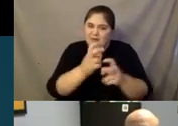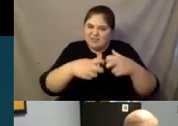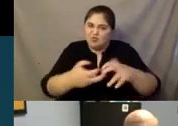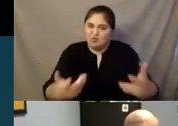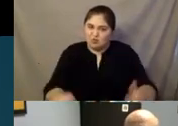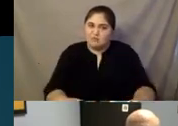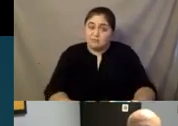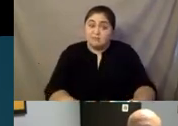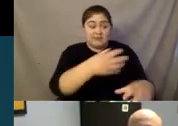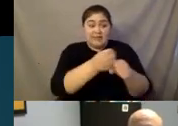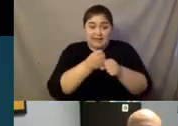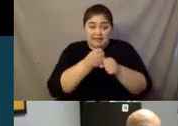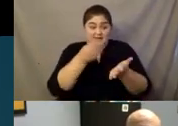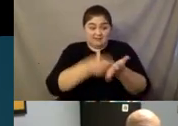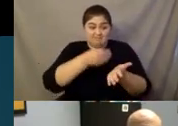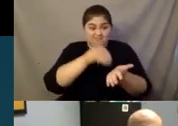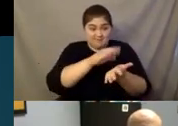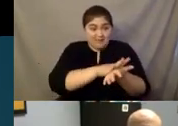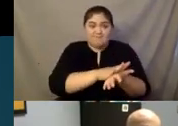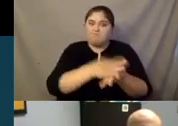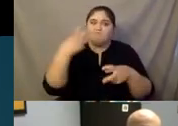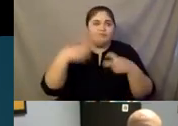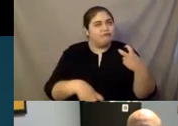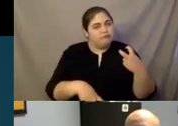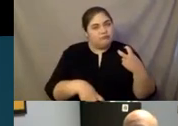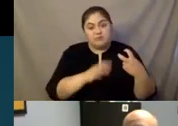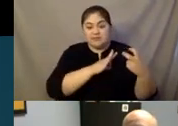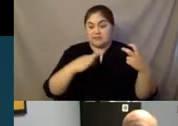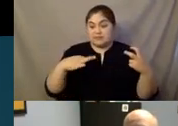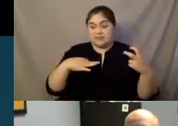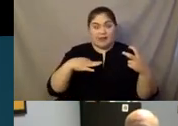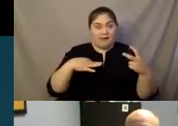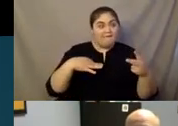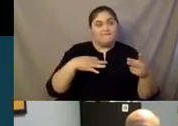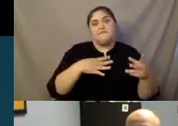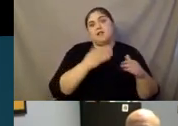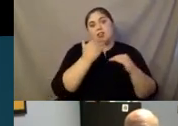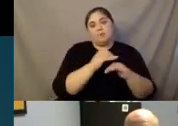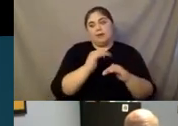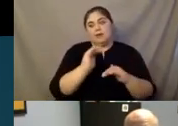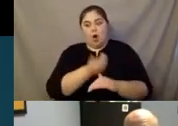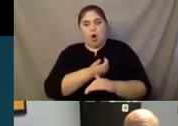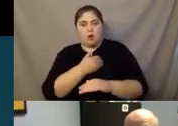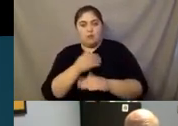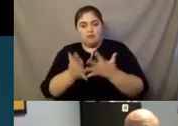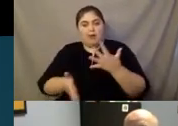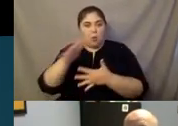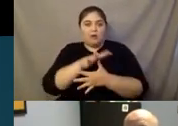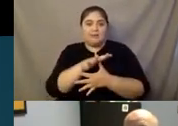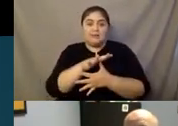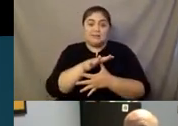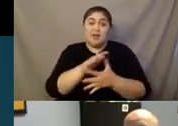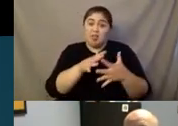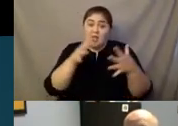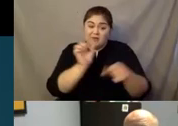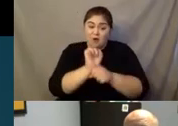Obtaining documentation is taking longer, not only because of staff priorities at the banks, our priorities, and actually a lot of our workers